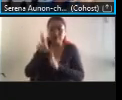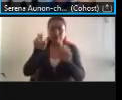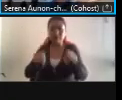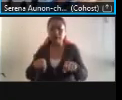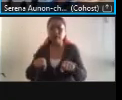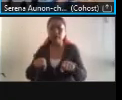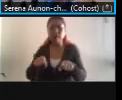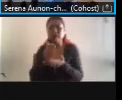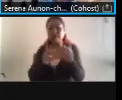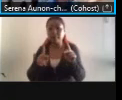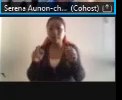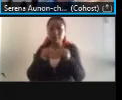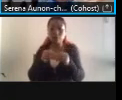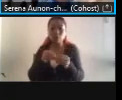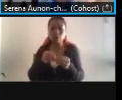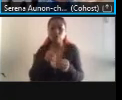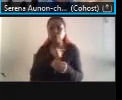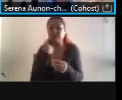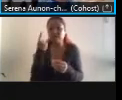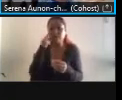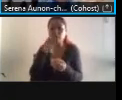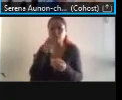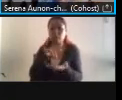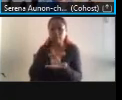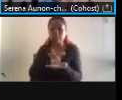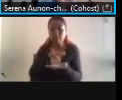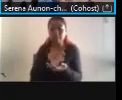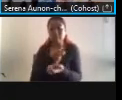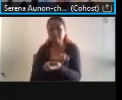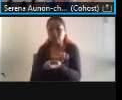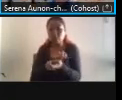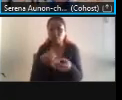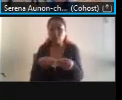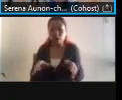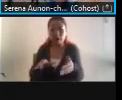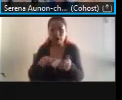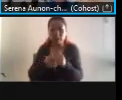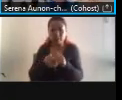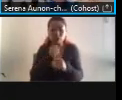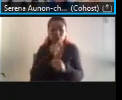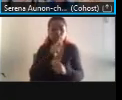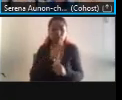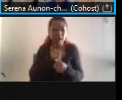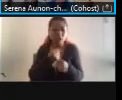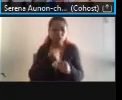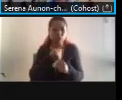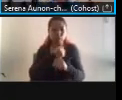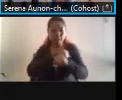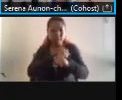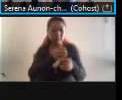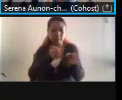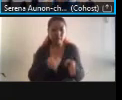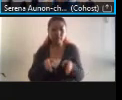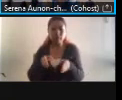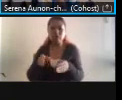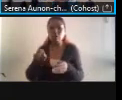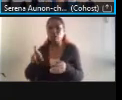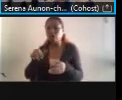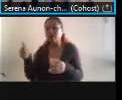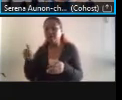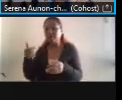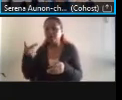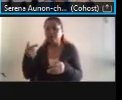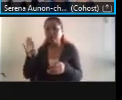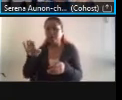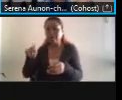risk from bone loss. So how do you protect that individual? Some folks may be more at risk for GVT. What medications do we provide on orbit?